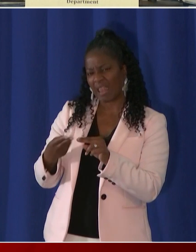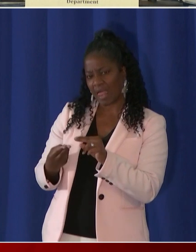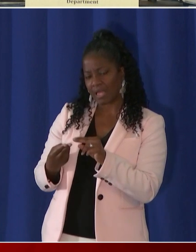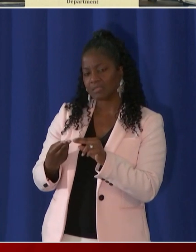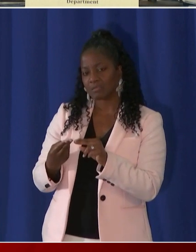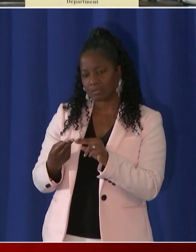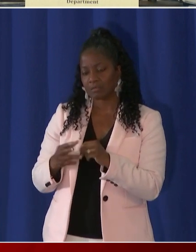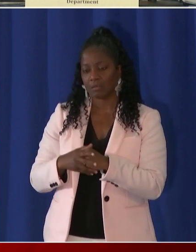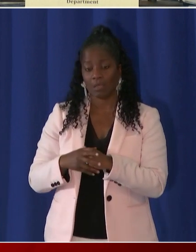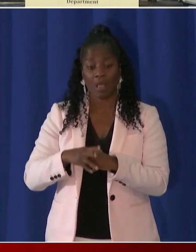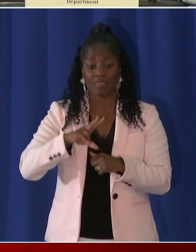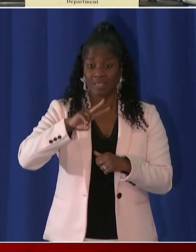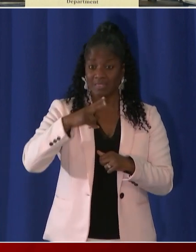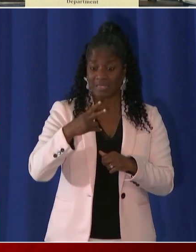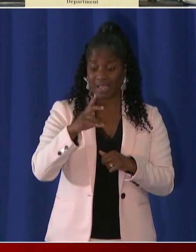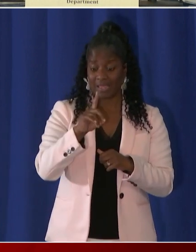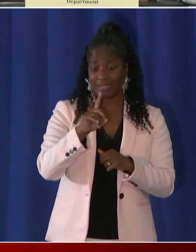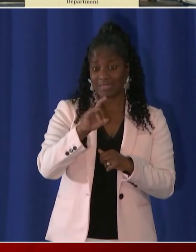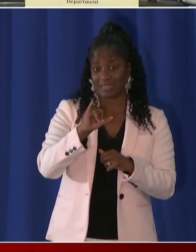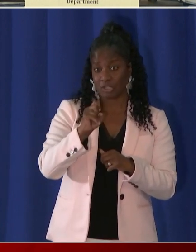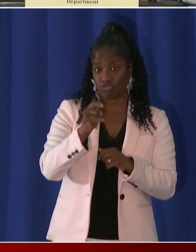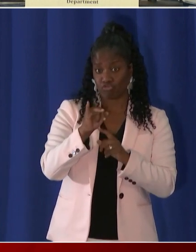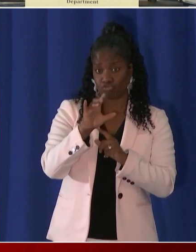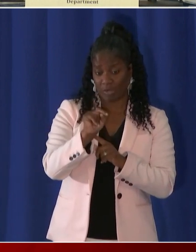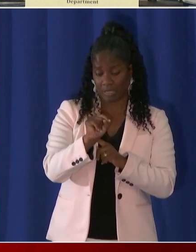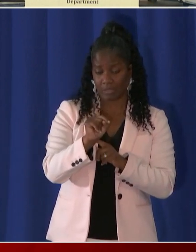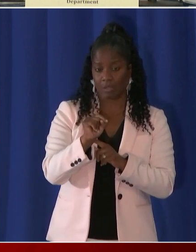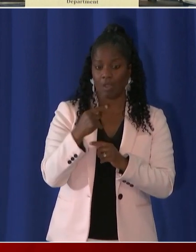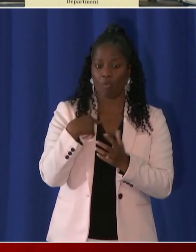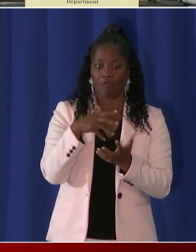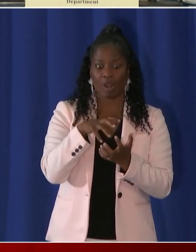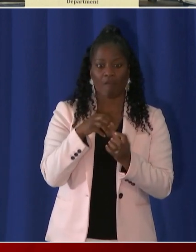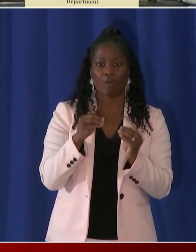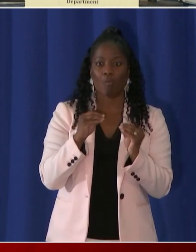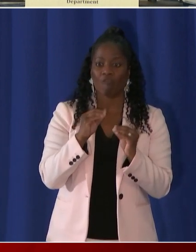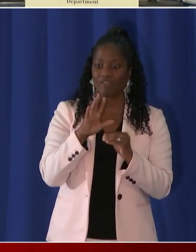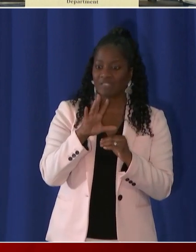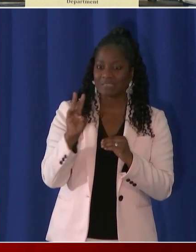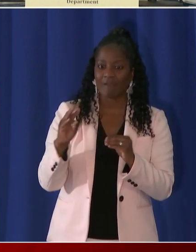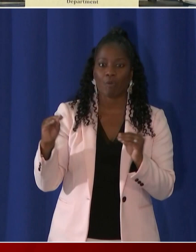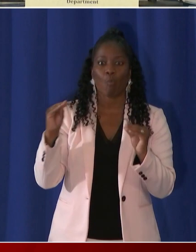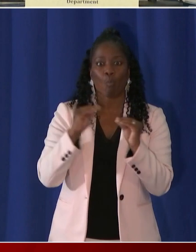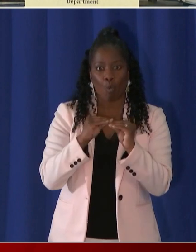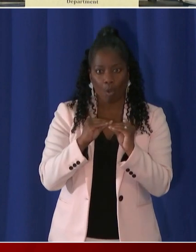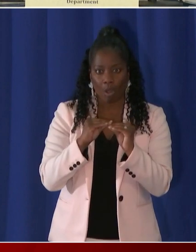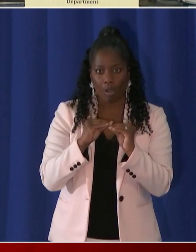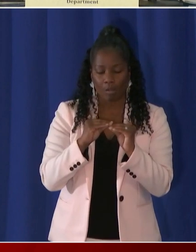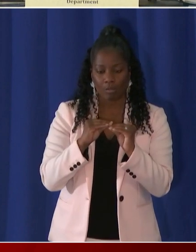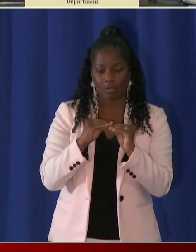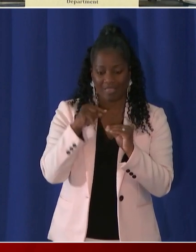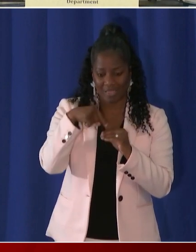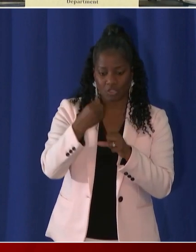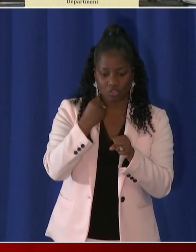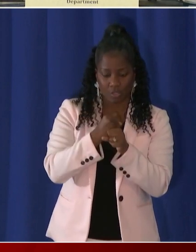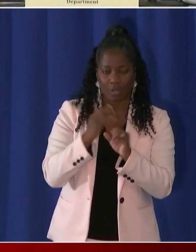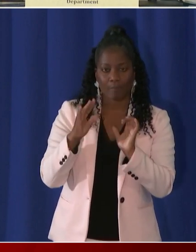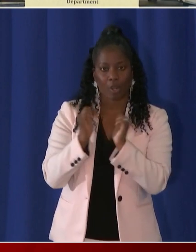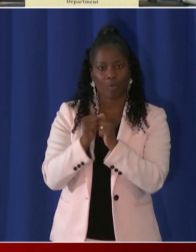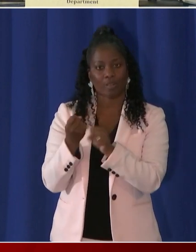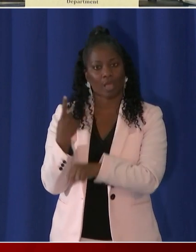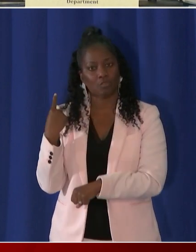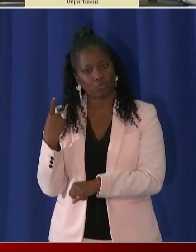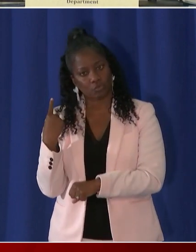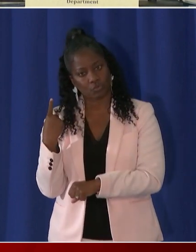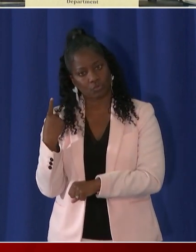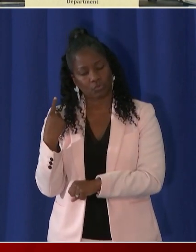district, we've recovered 57 more firearms than what we did so far this year as in comparison